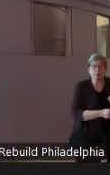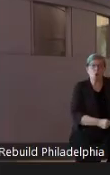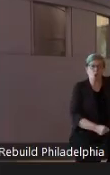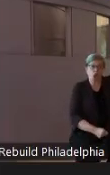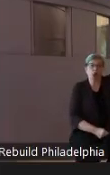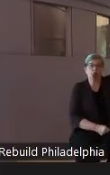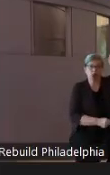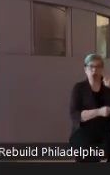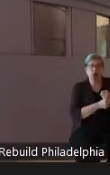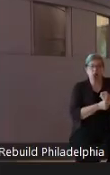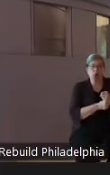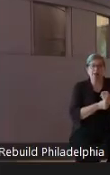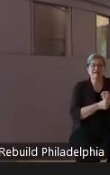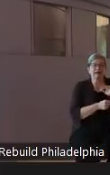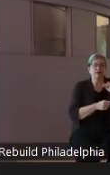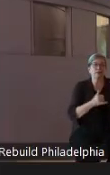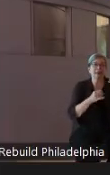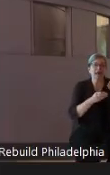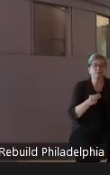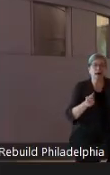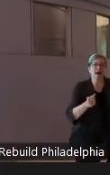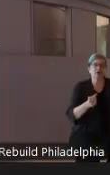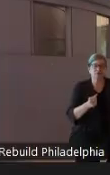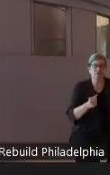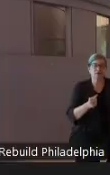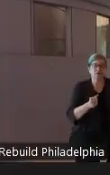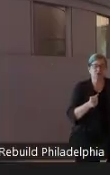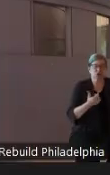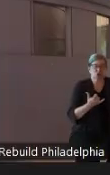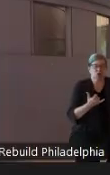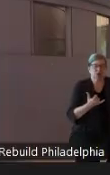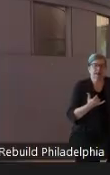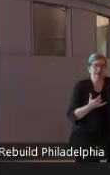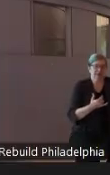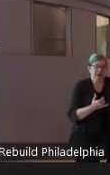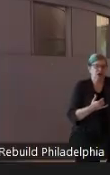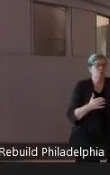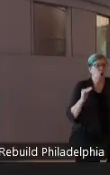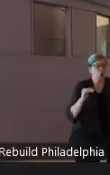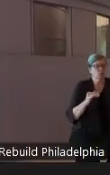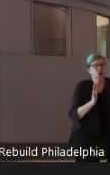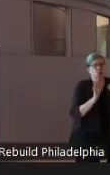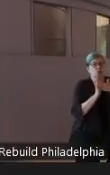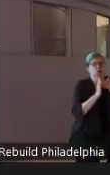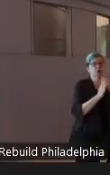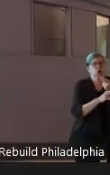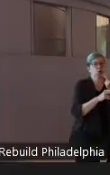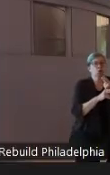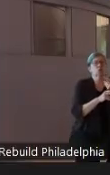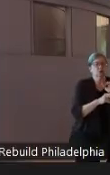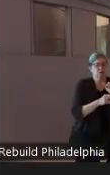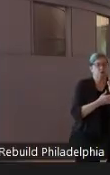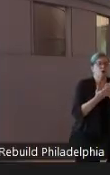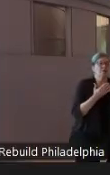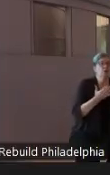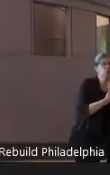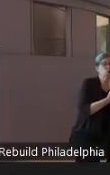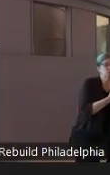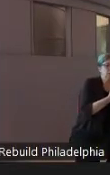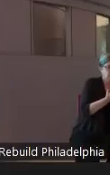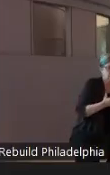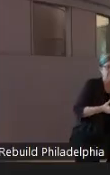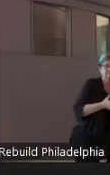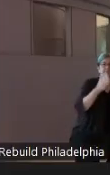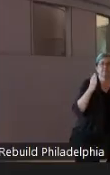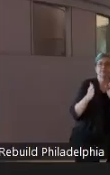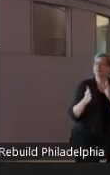sculptures that are at the playground that is currently on site, and we're hoping to have reused as part of the new landscape and site design.